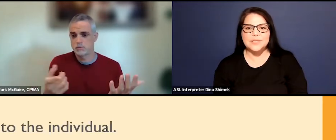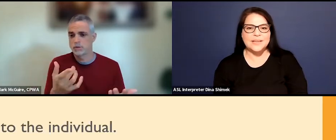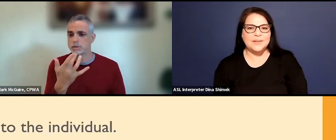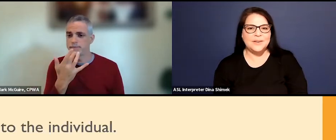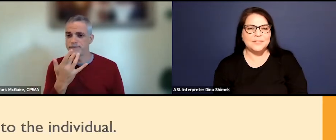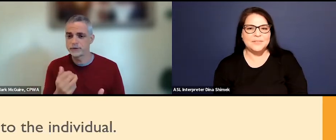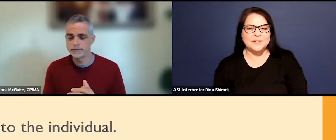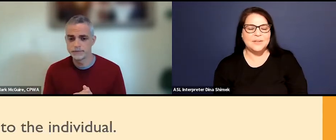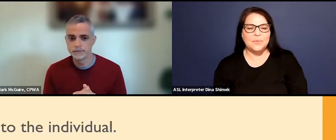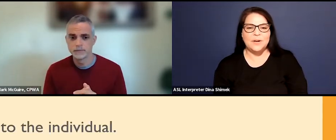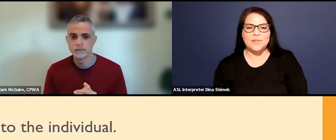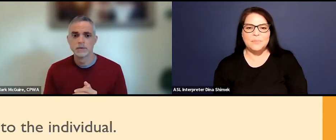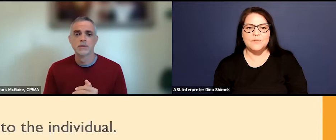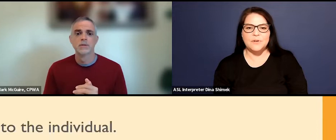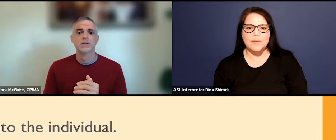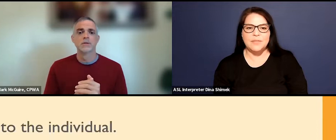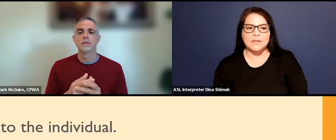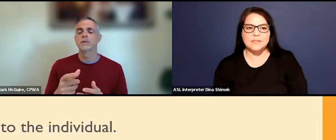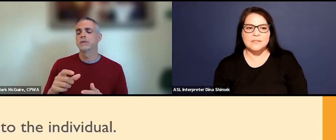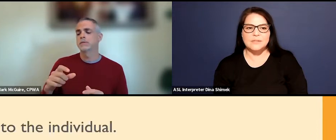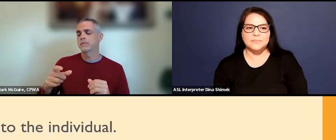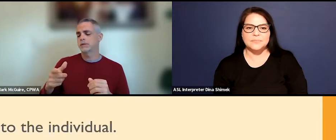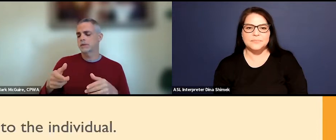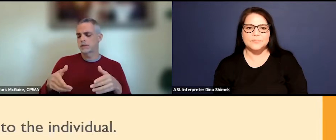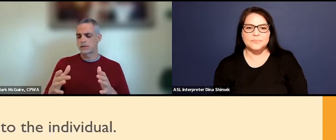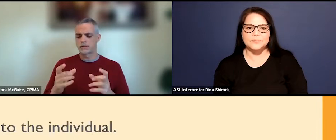going to let you know, whatever their preferred method is.